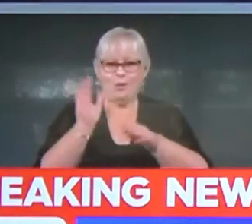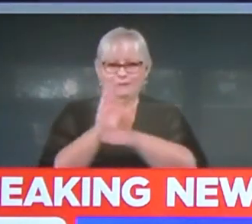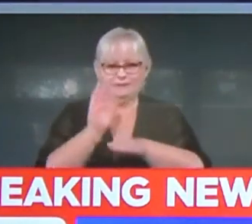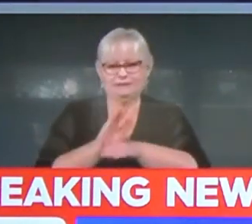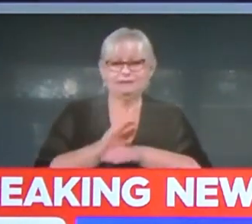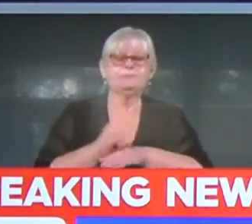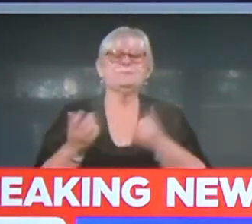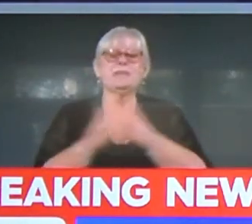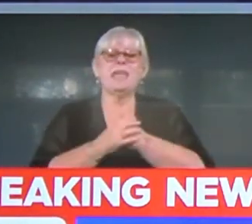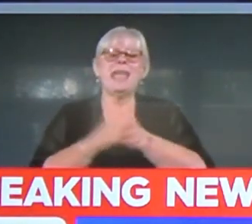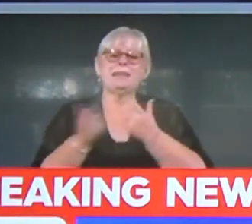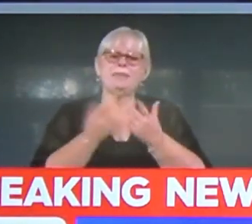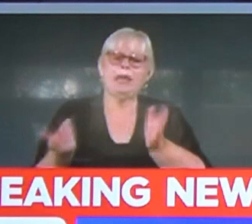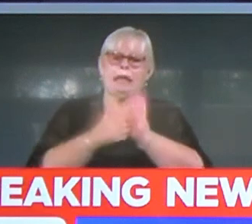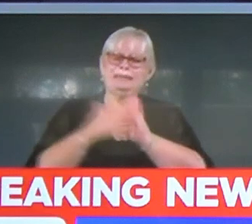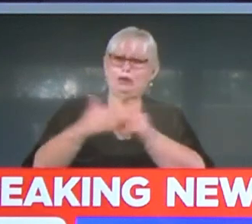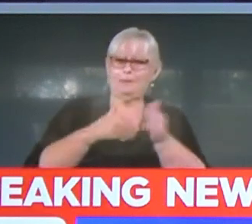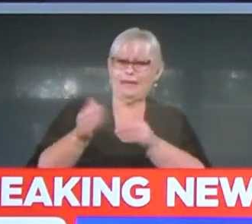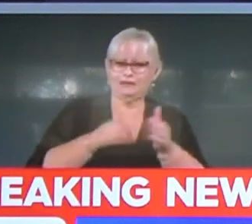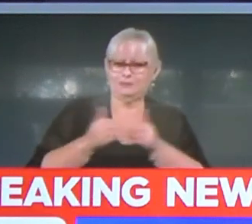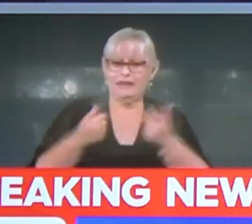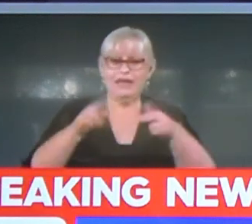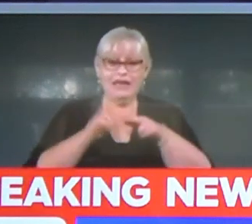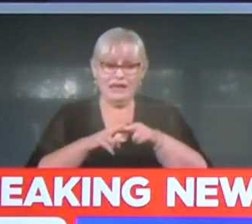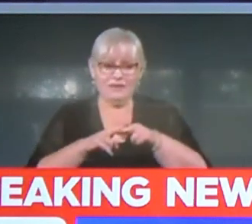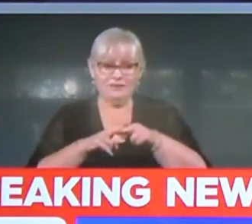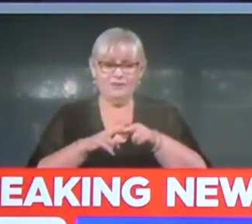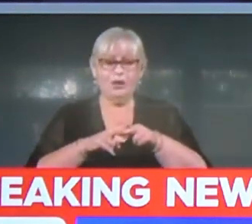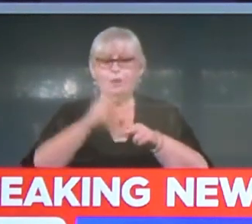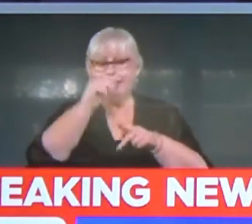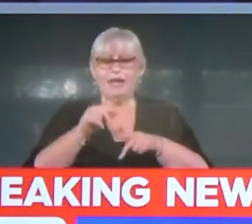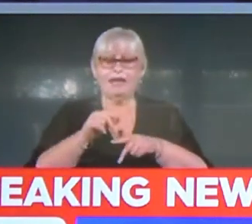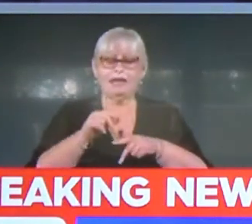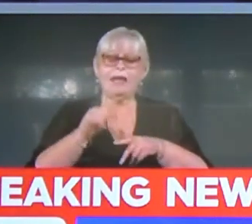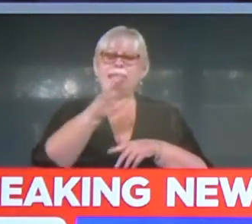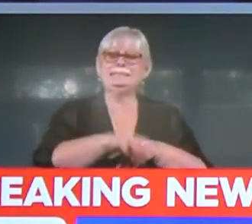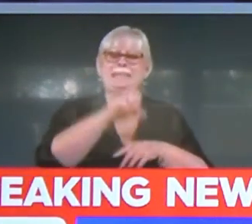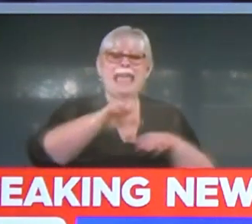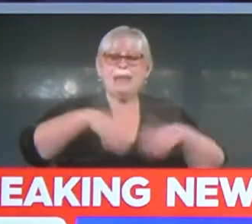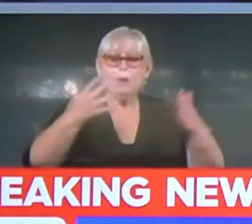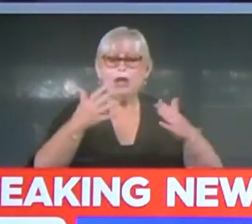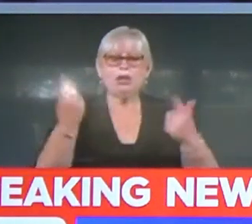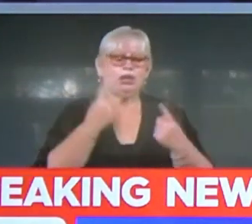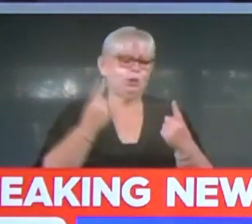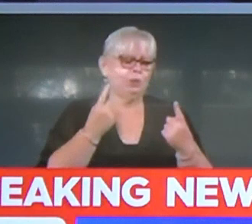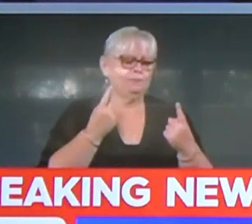place arrangements that will make it an offence and will be able to seize at the border those who've engaged